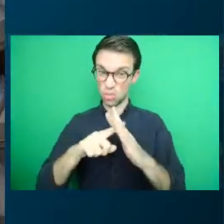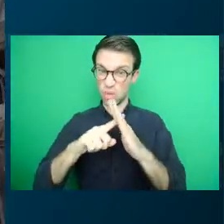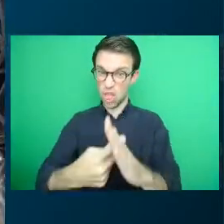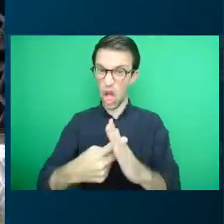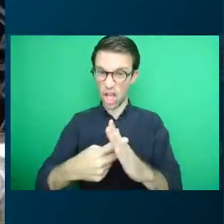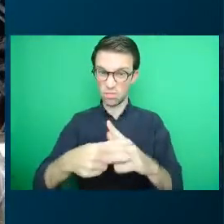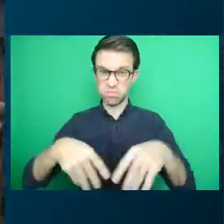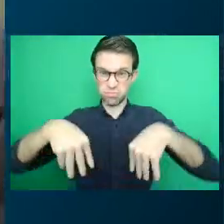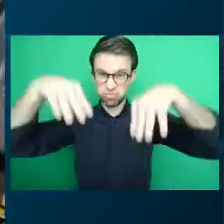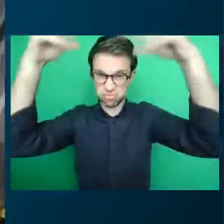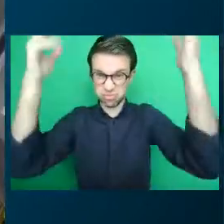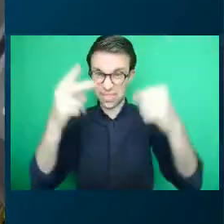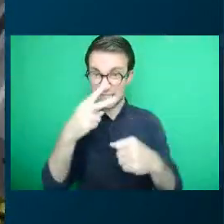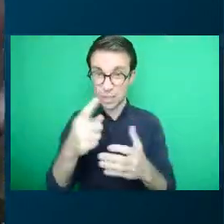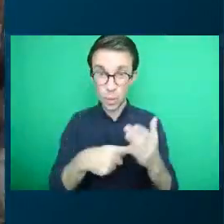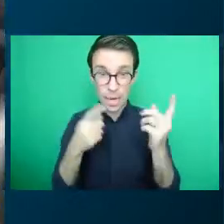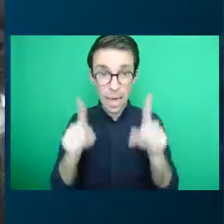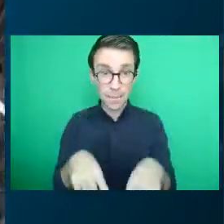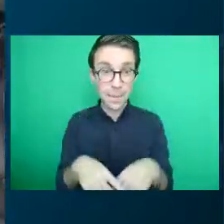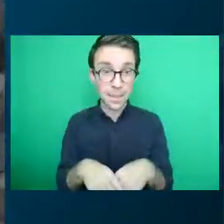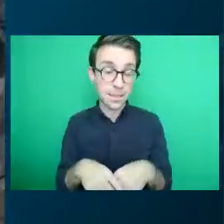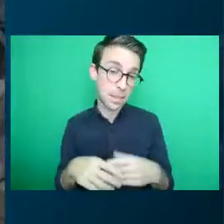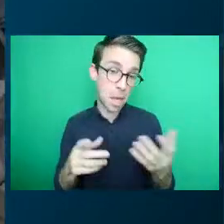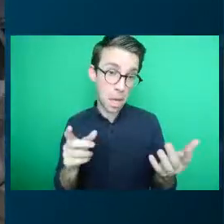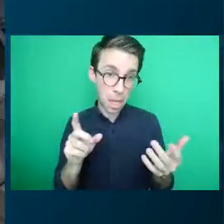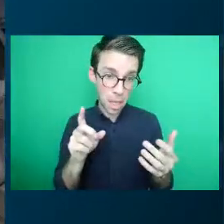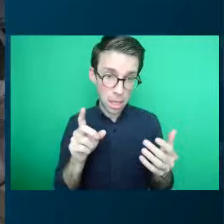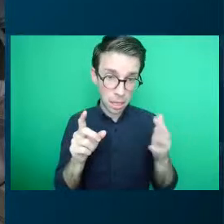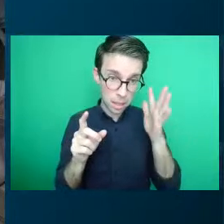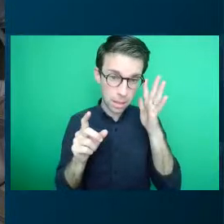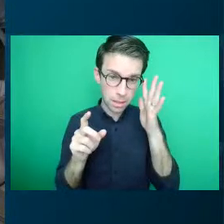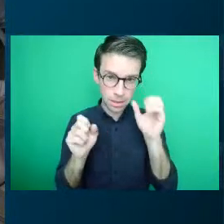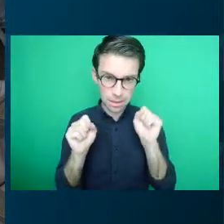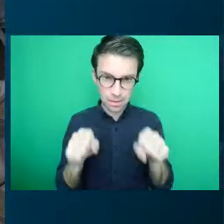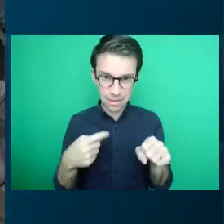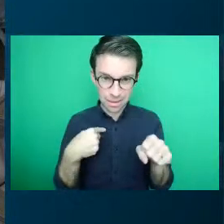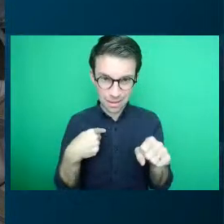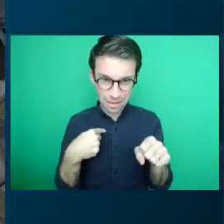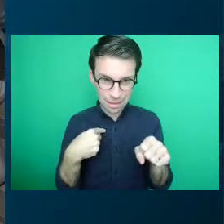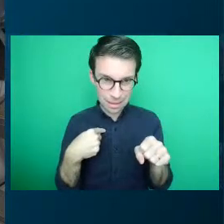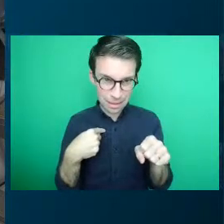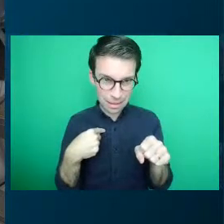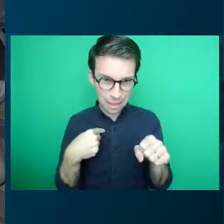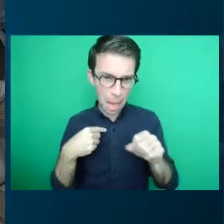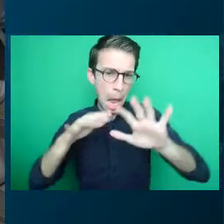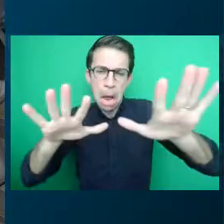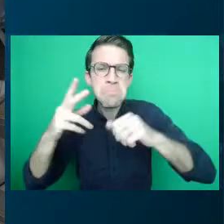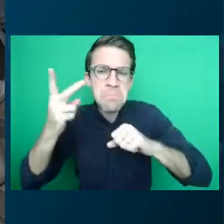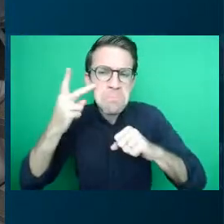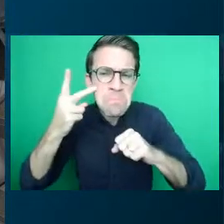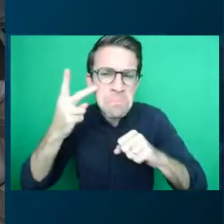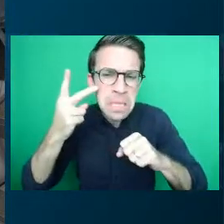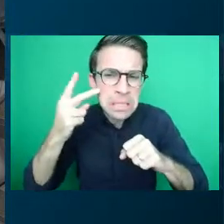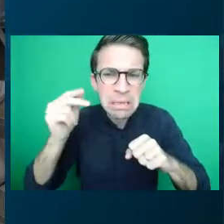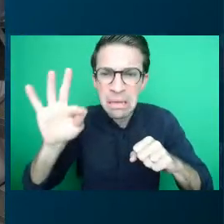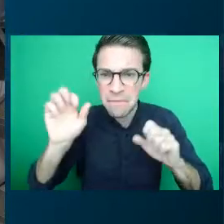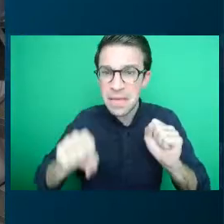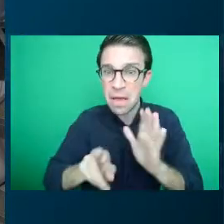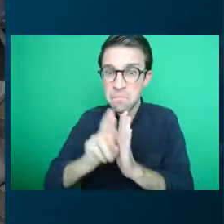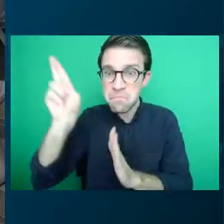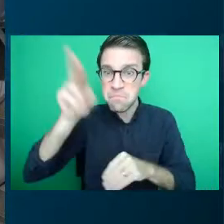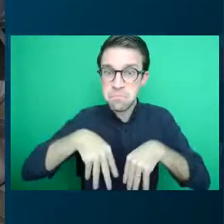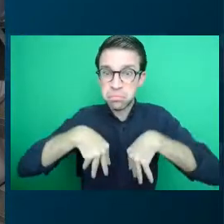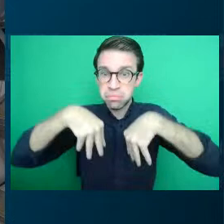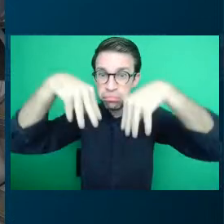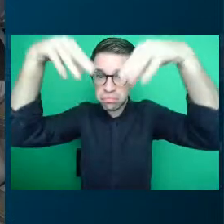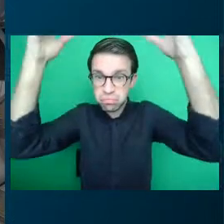we should. We did put a probe core on there, right? Would I be able to actually control this thing? Let's see how this launches. I'm just going to call